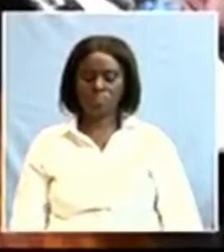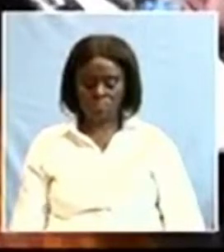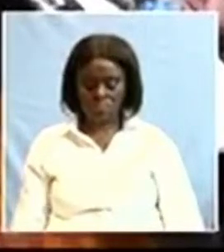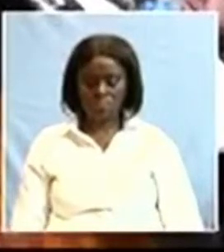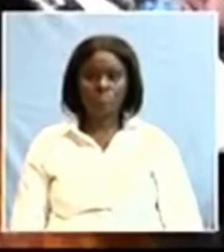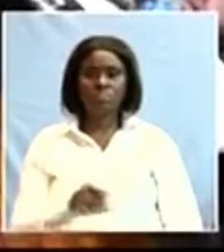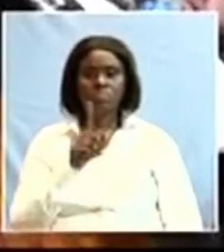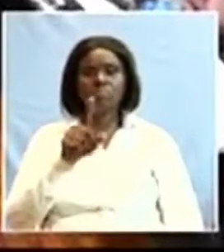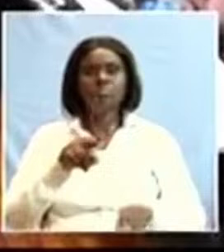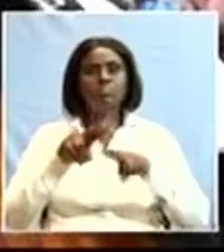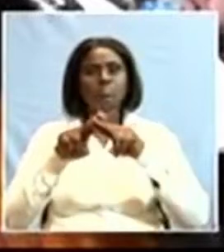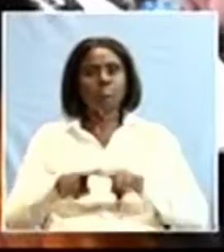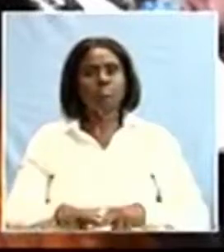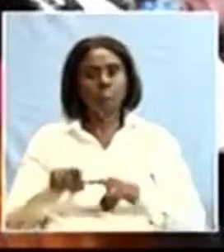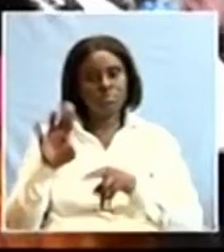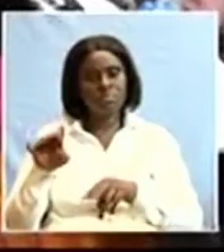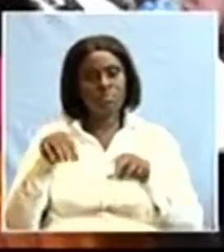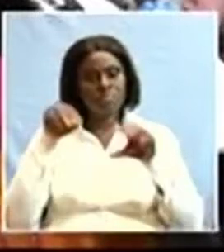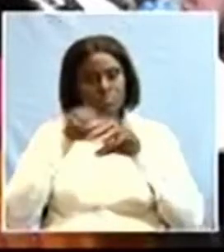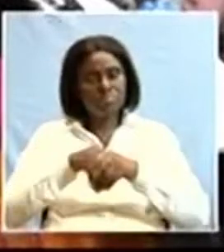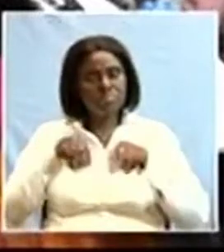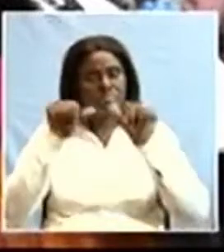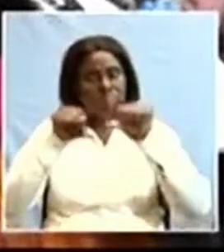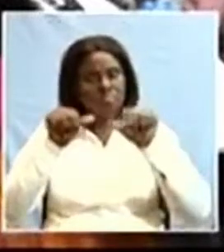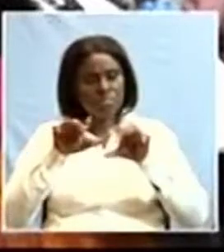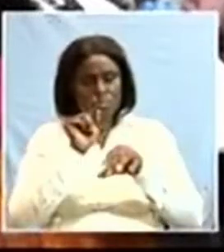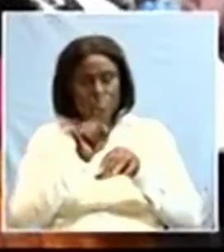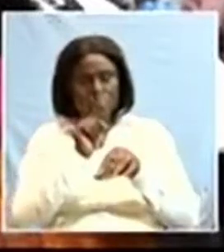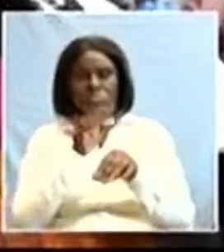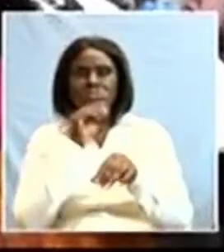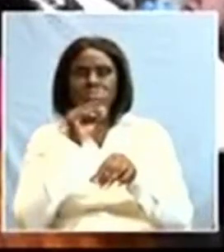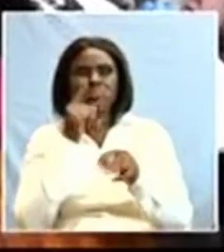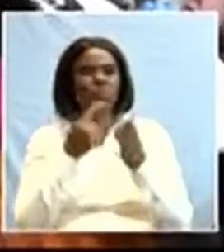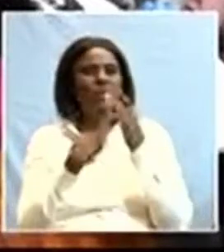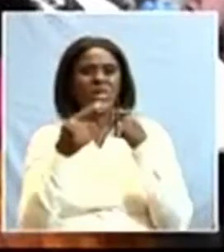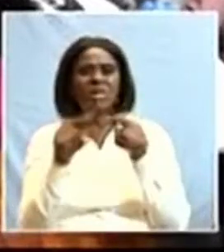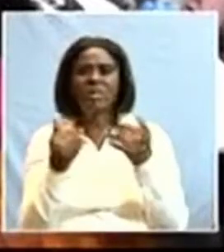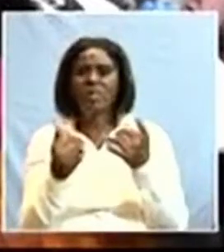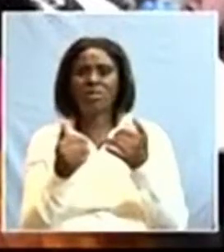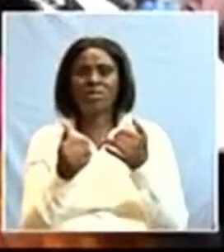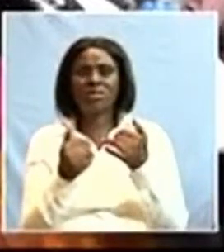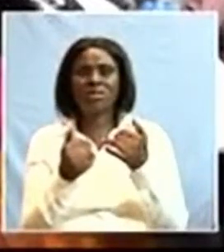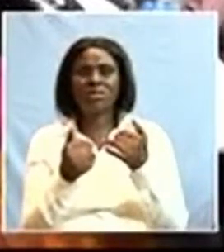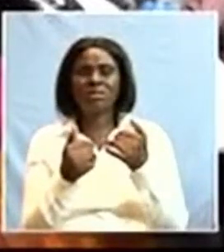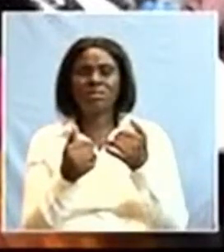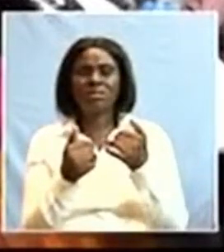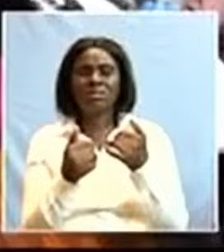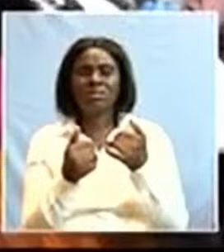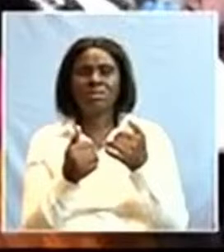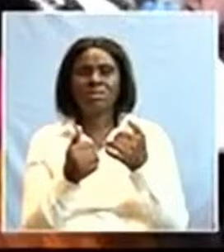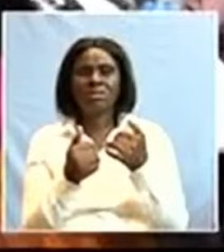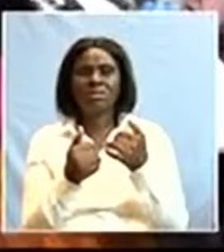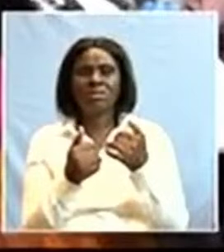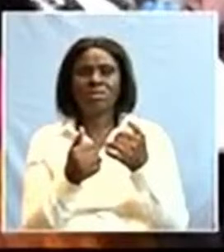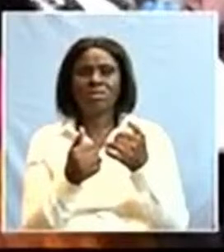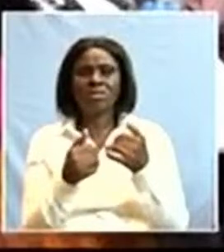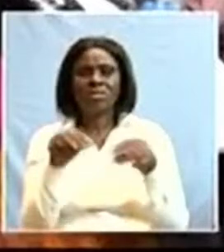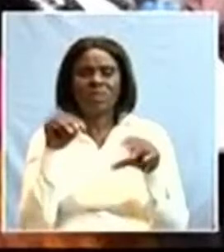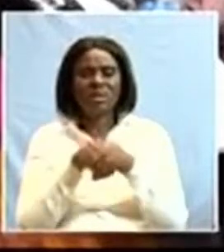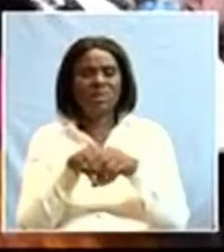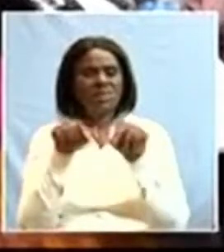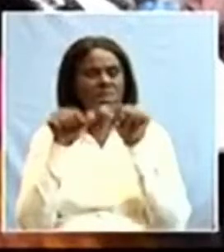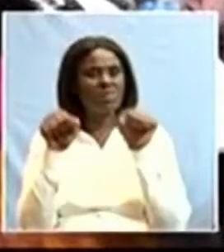You are sitting. Internal auditor. This man, what is happening? Oh, Who is the internal